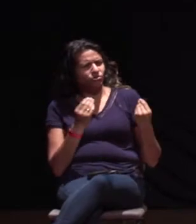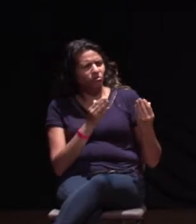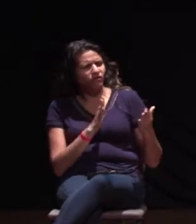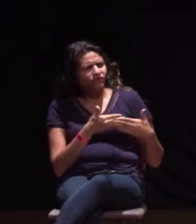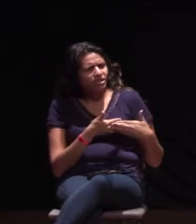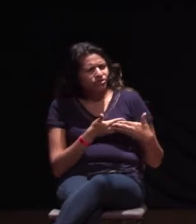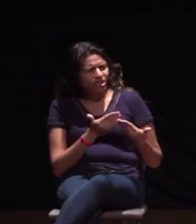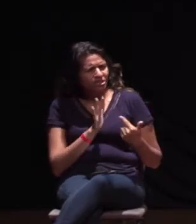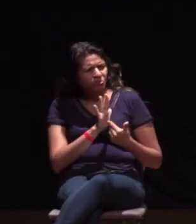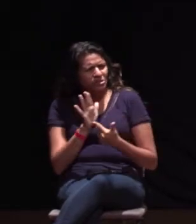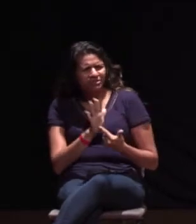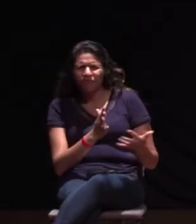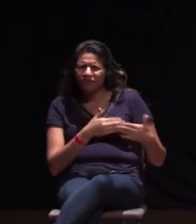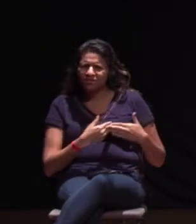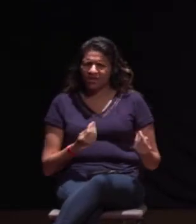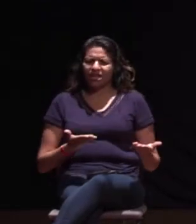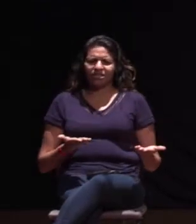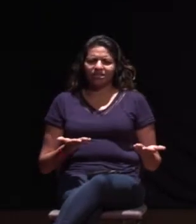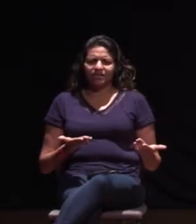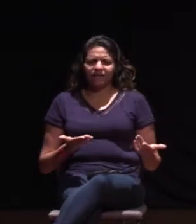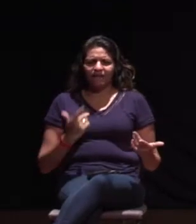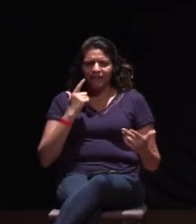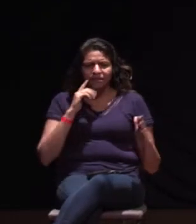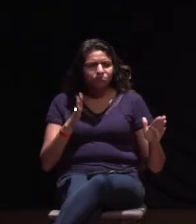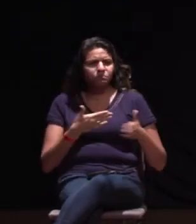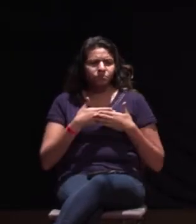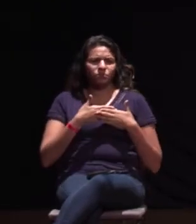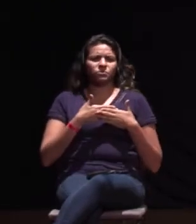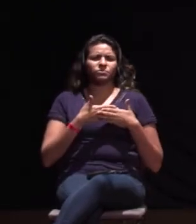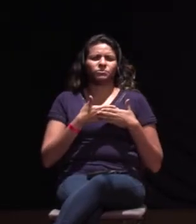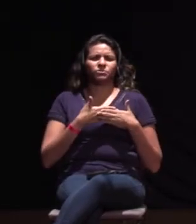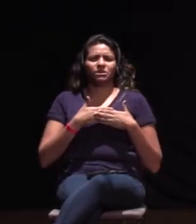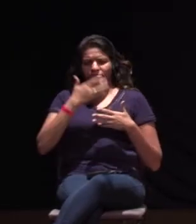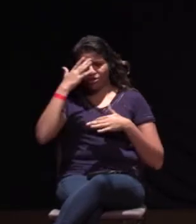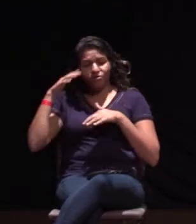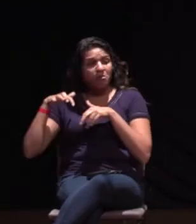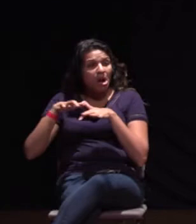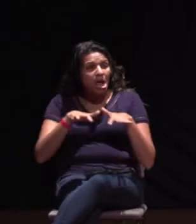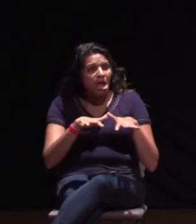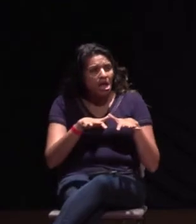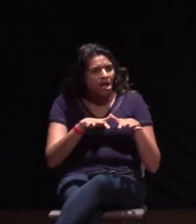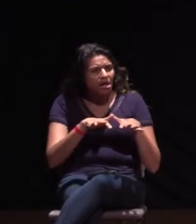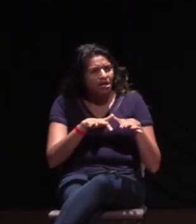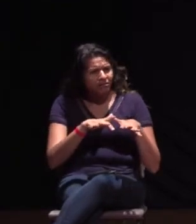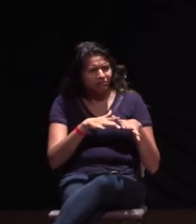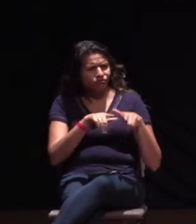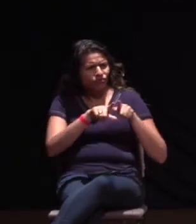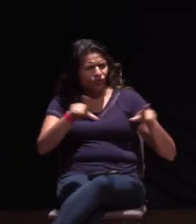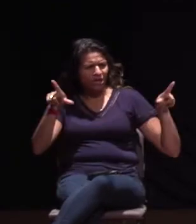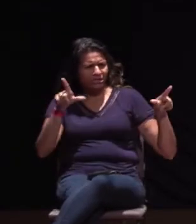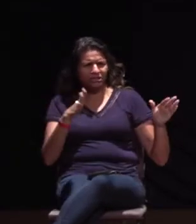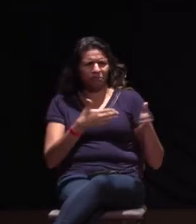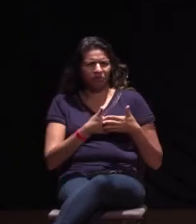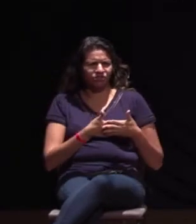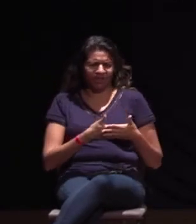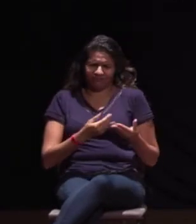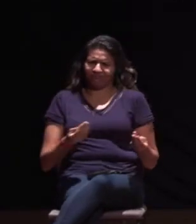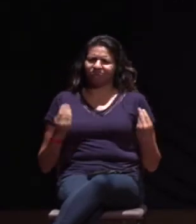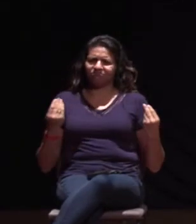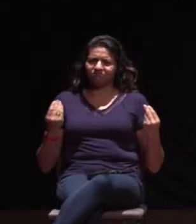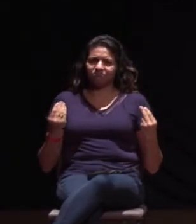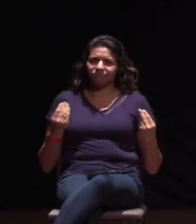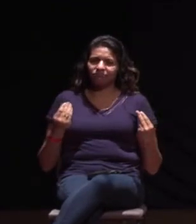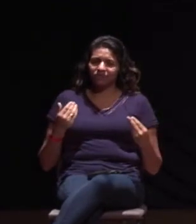see nothing, a closed institution. And I was fascinated. We had done a show in 2009 called a retrospective of